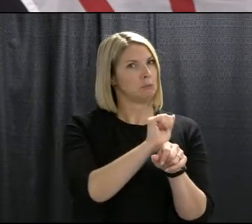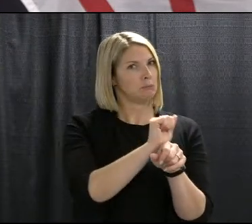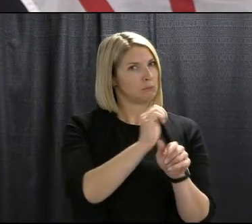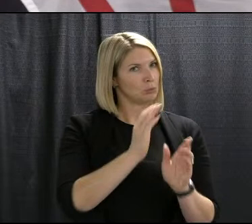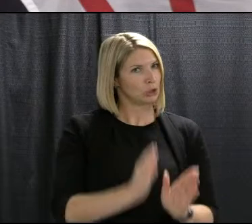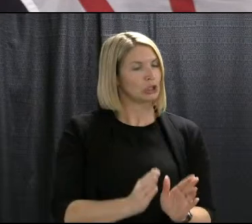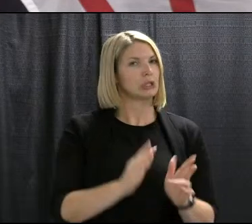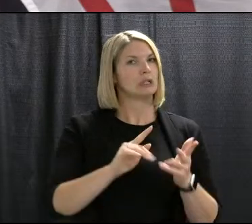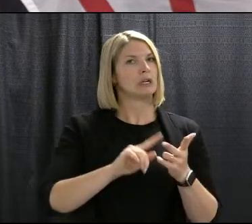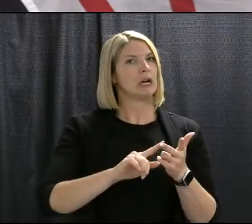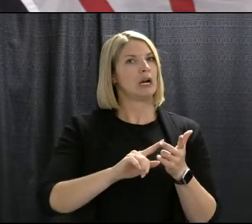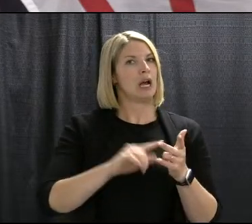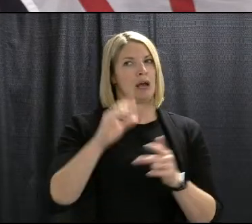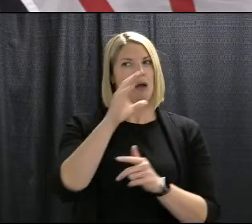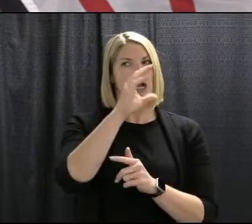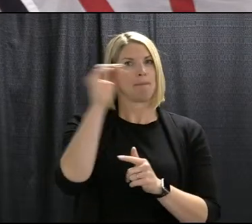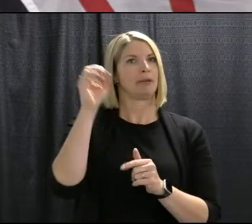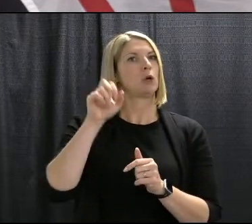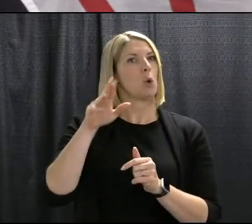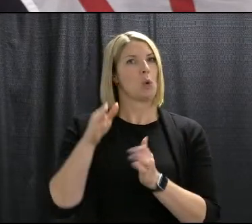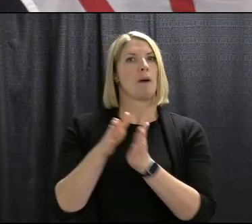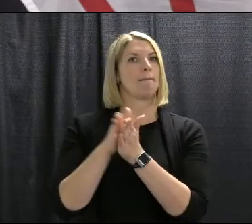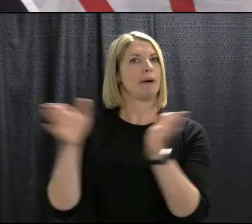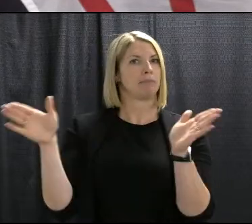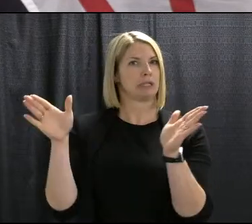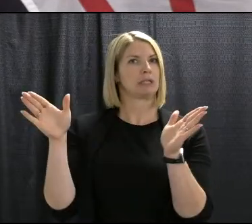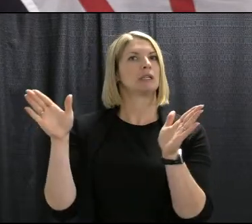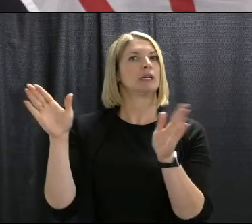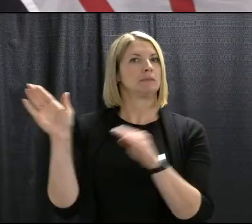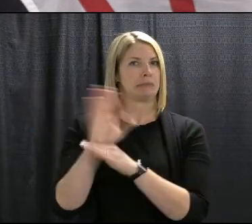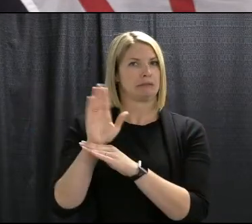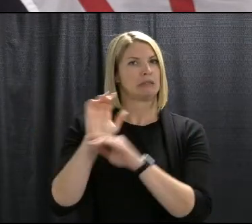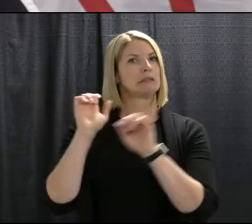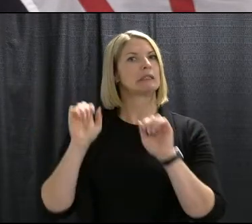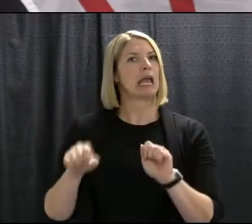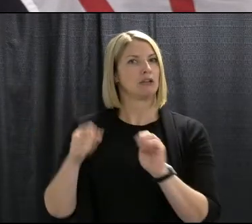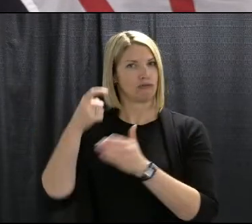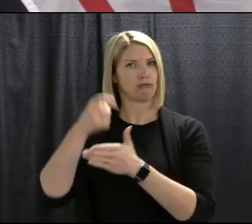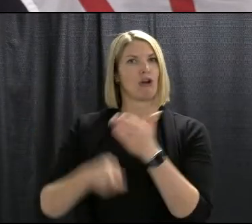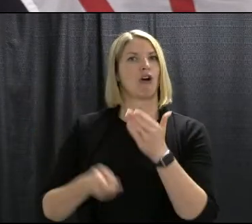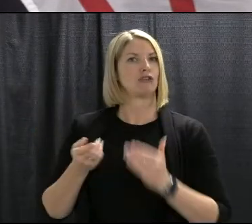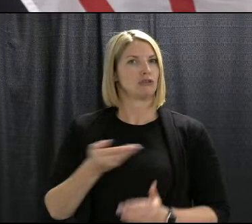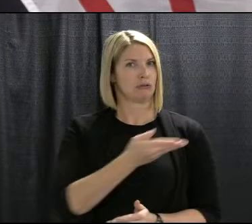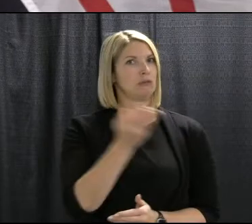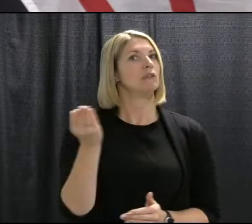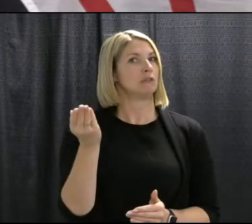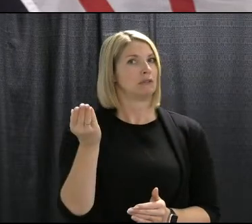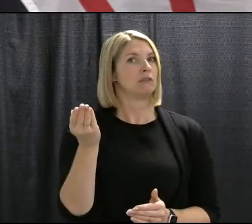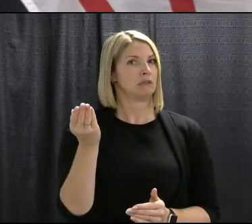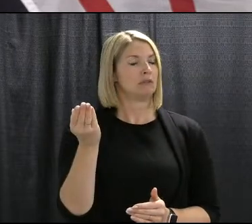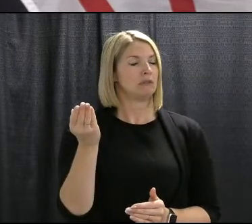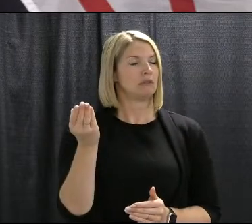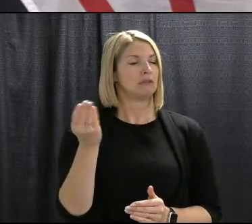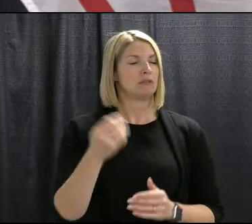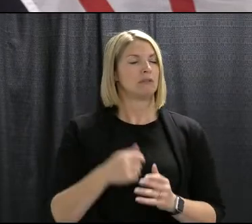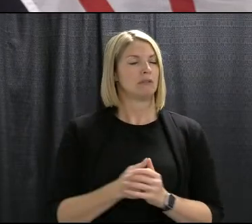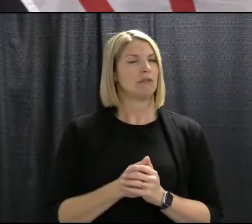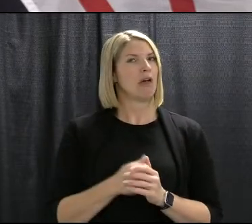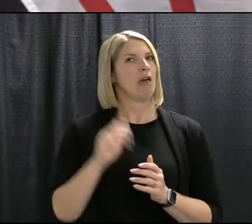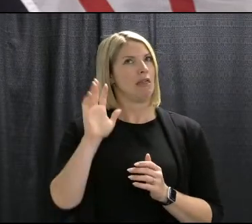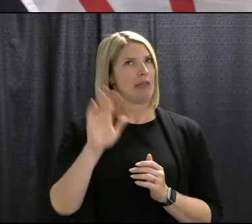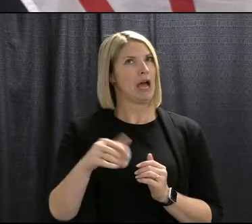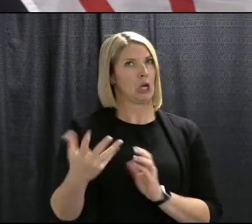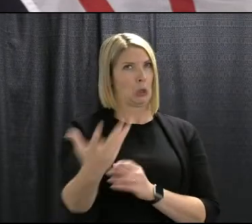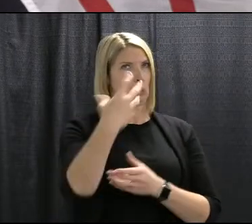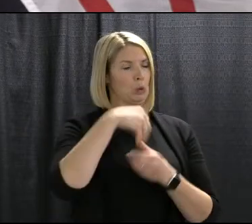as a corporate or public body. This legislation is a positive addition to our government's policy package to support